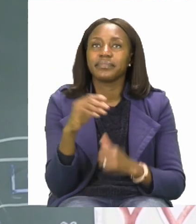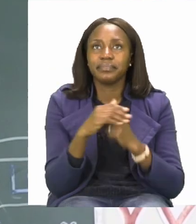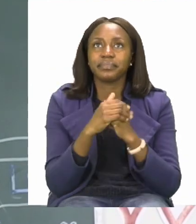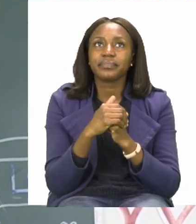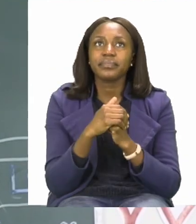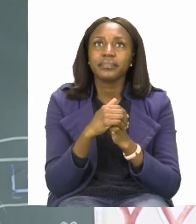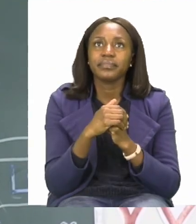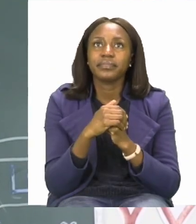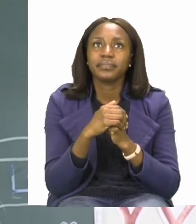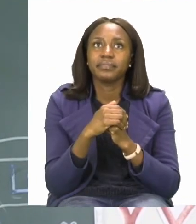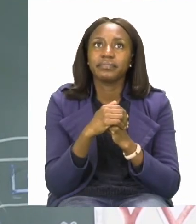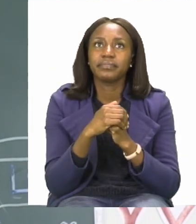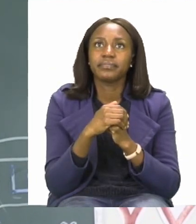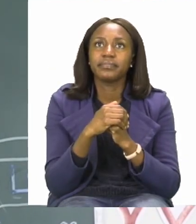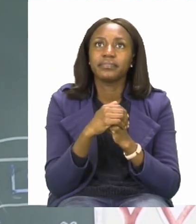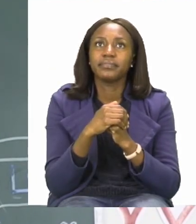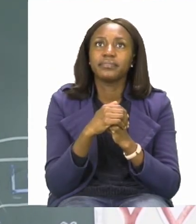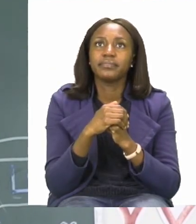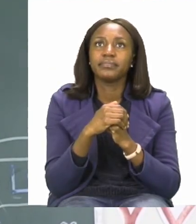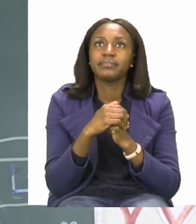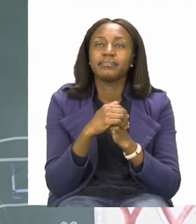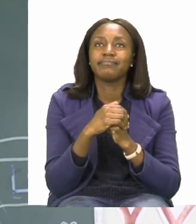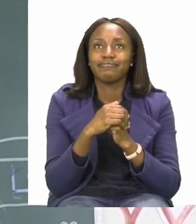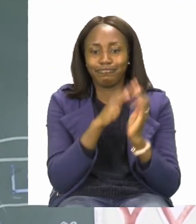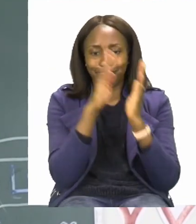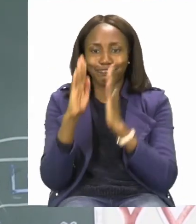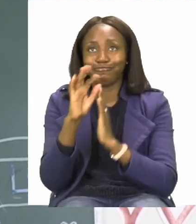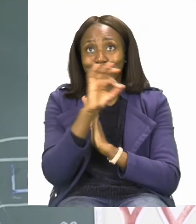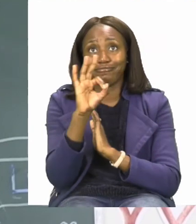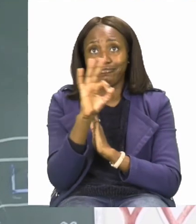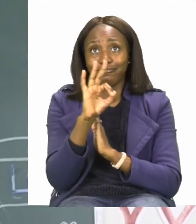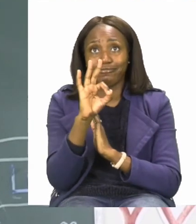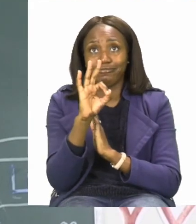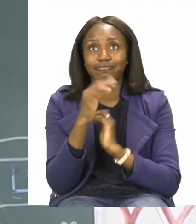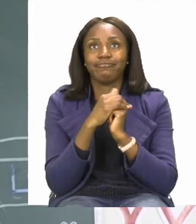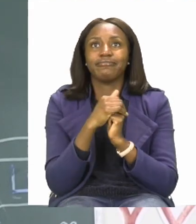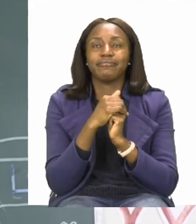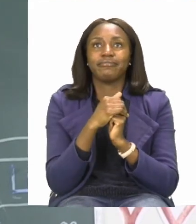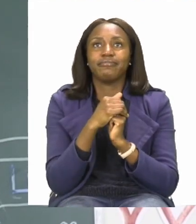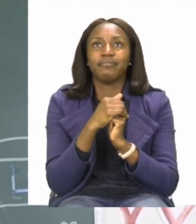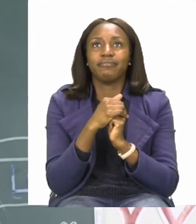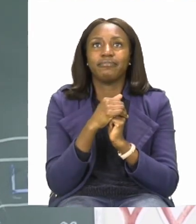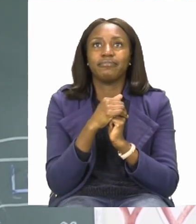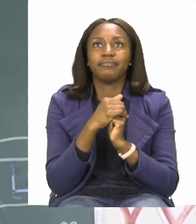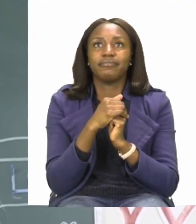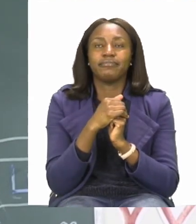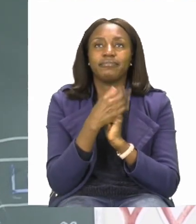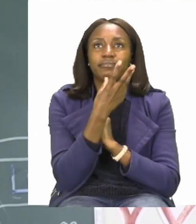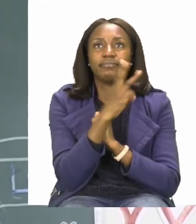96. Now let's try the next one across the board. Here it